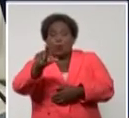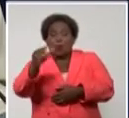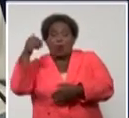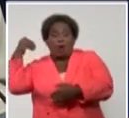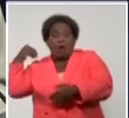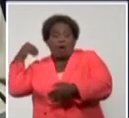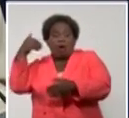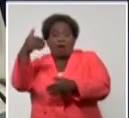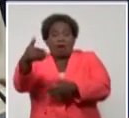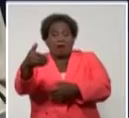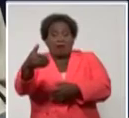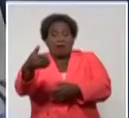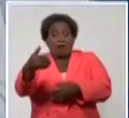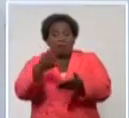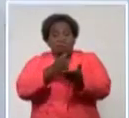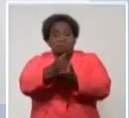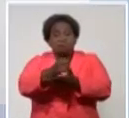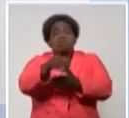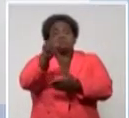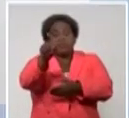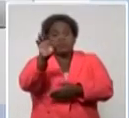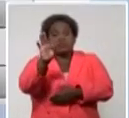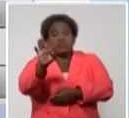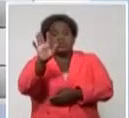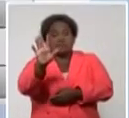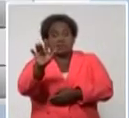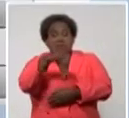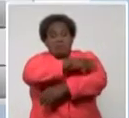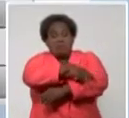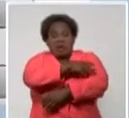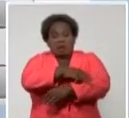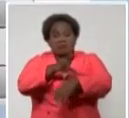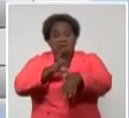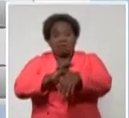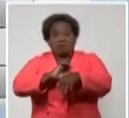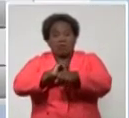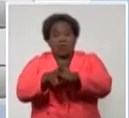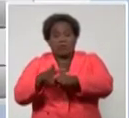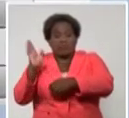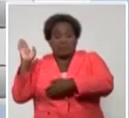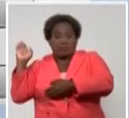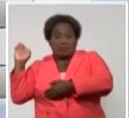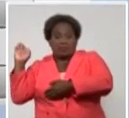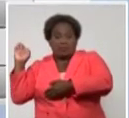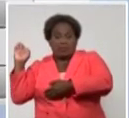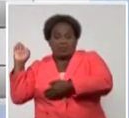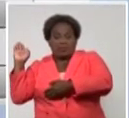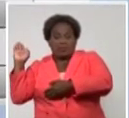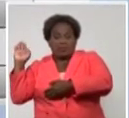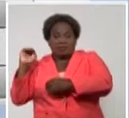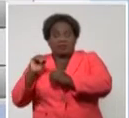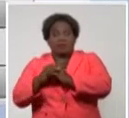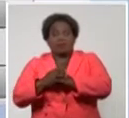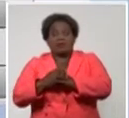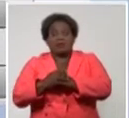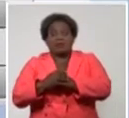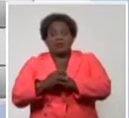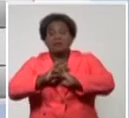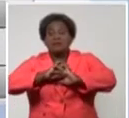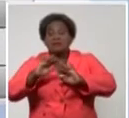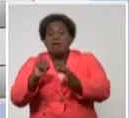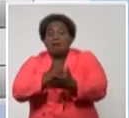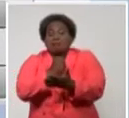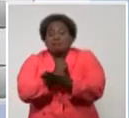257,672 new cases reported yesterday, the total number of COVID-19 cases worldwide rises to